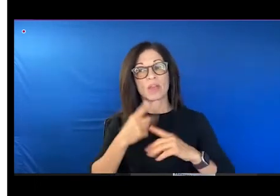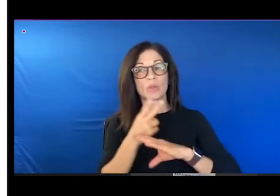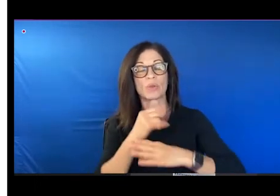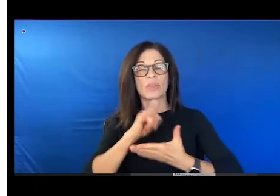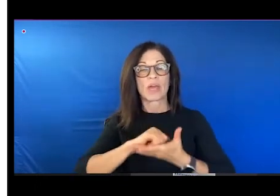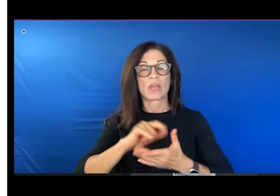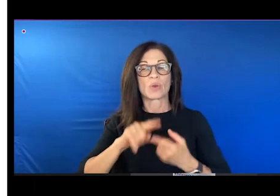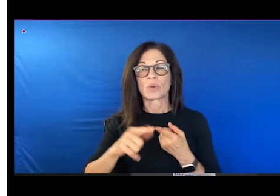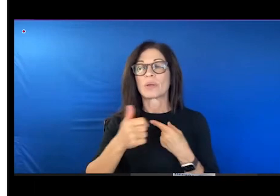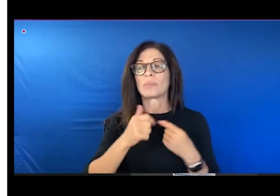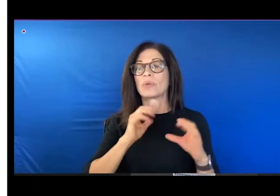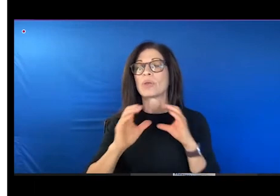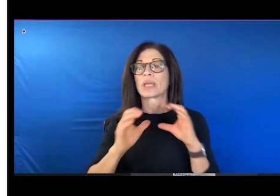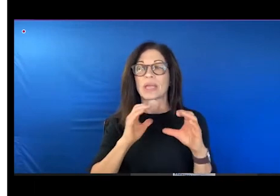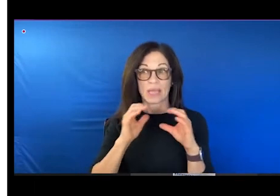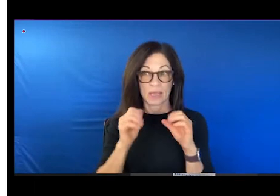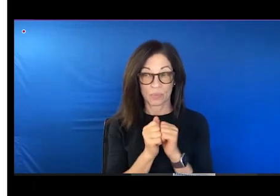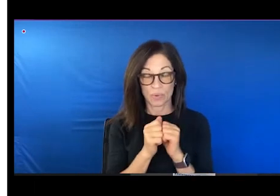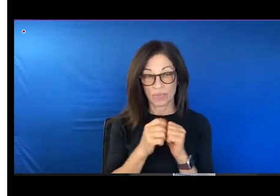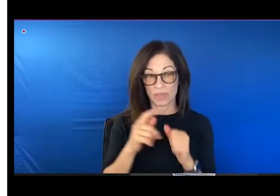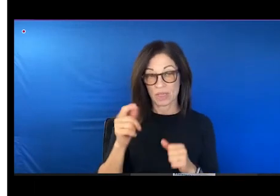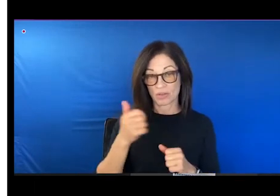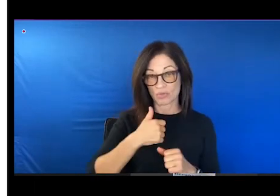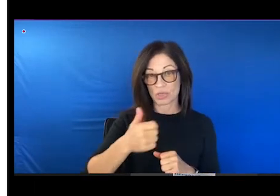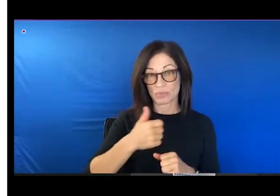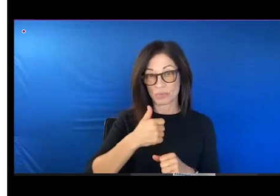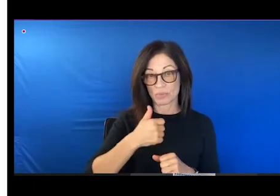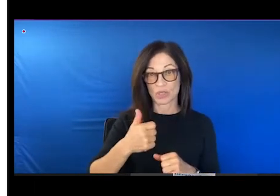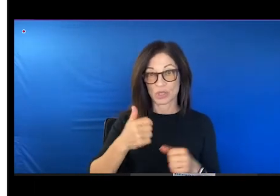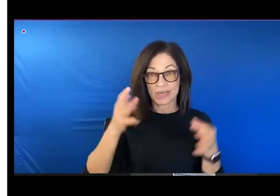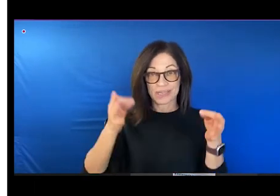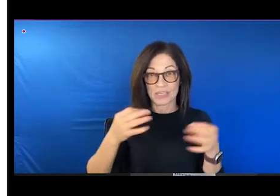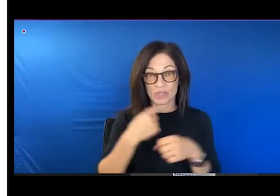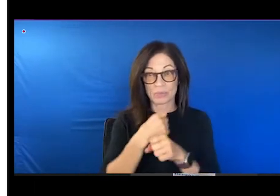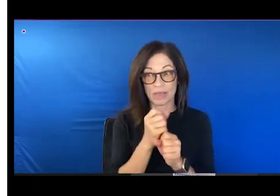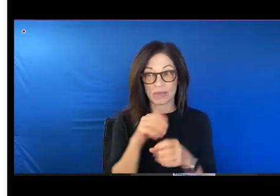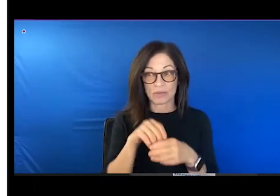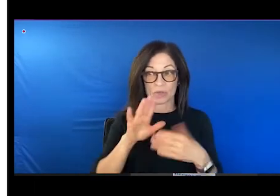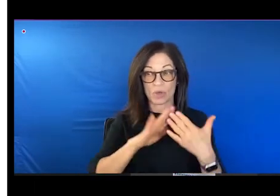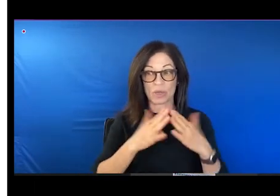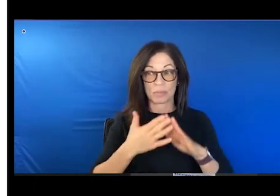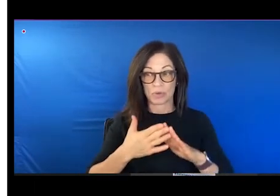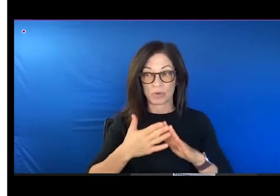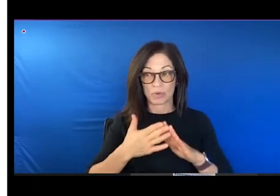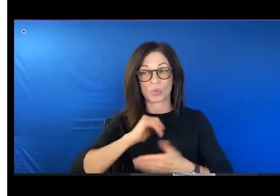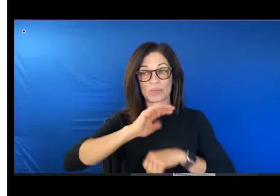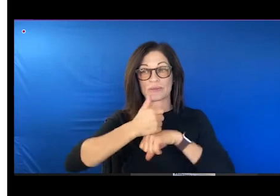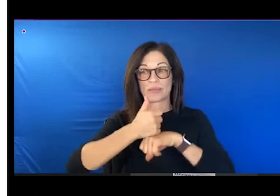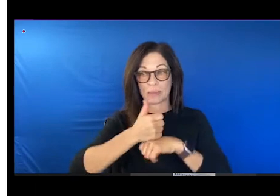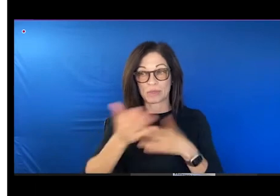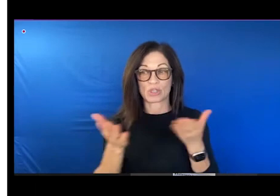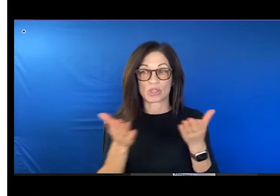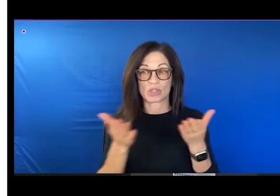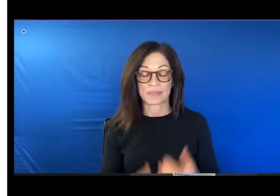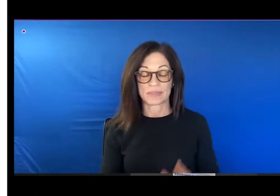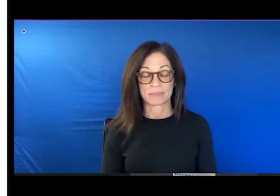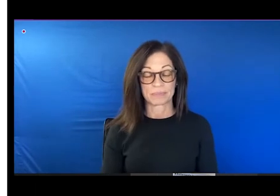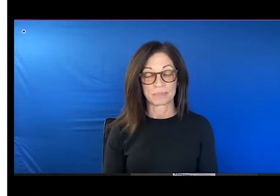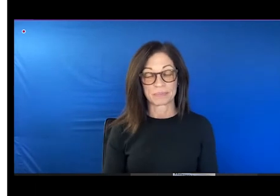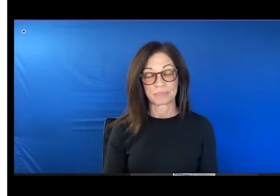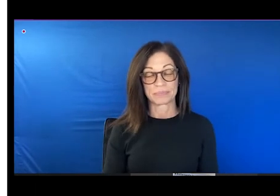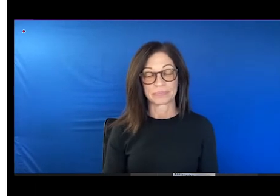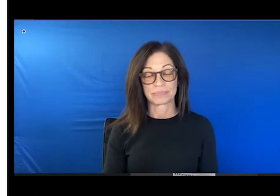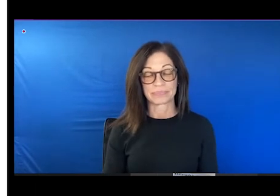you could use that to communicate with the transportation decision makers in your community to